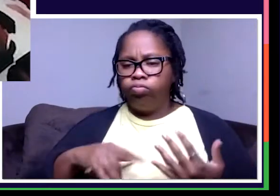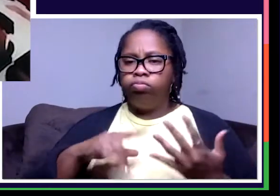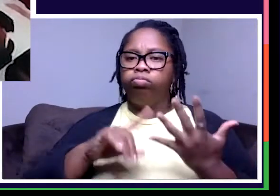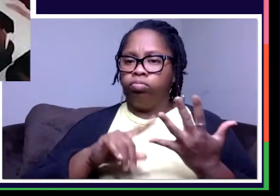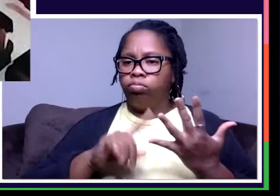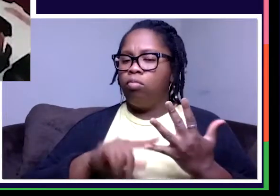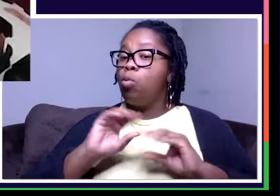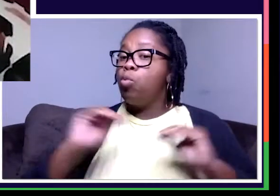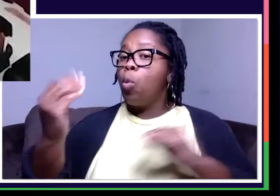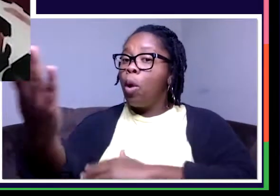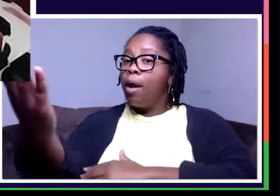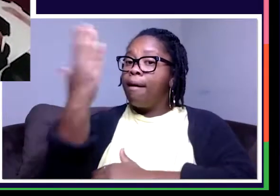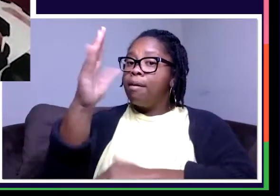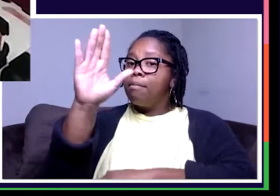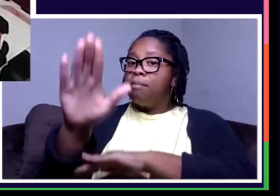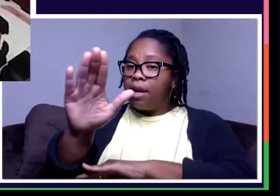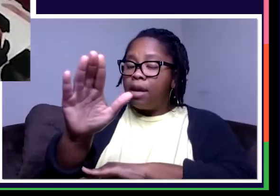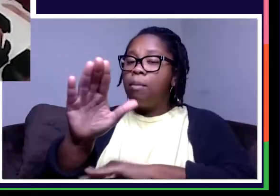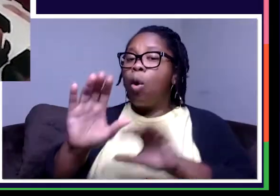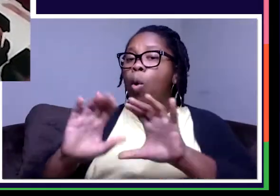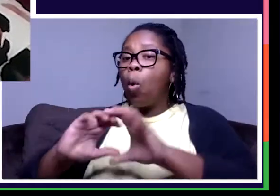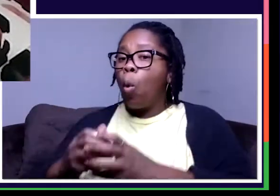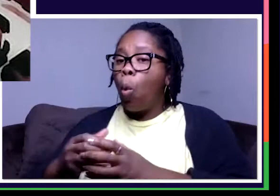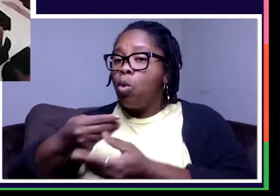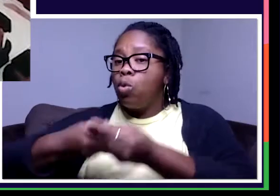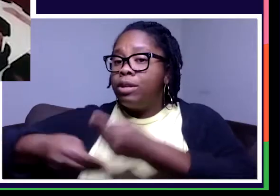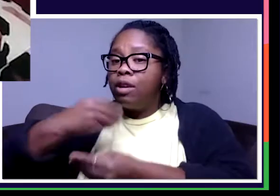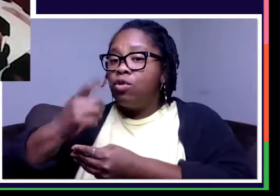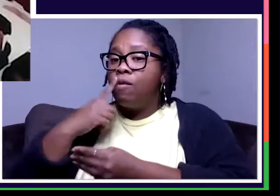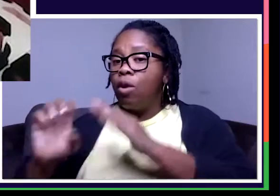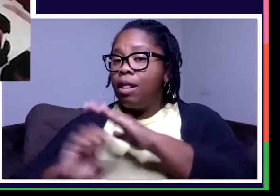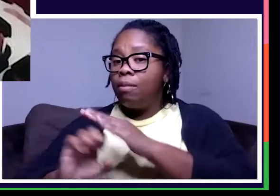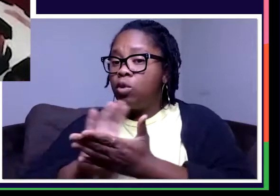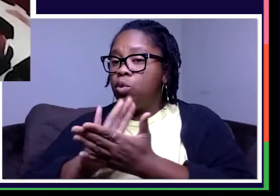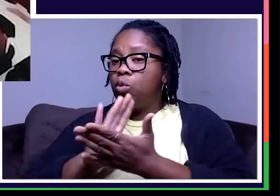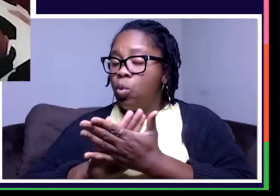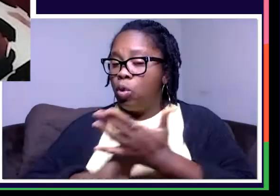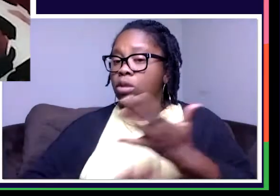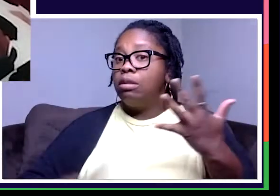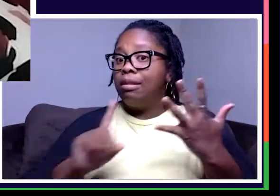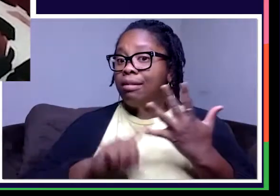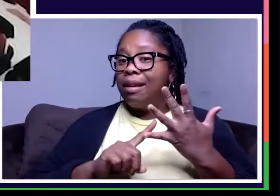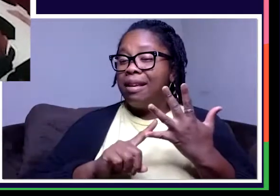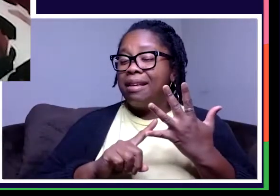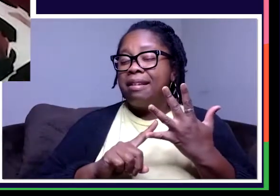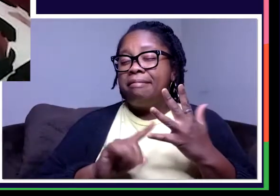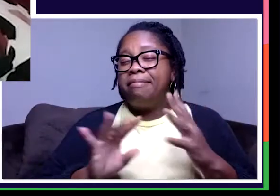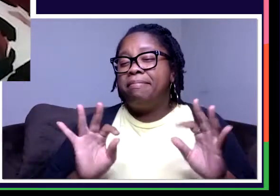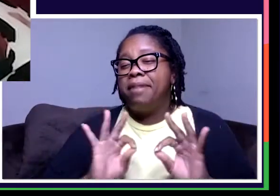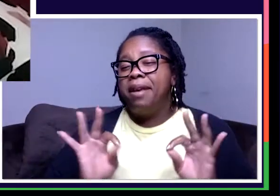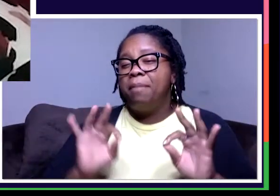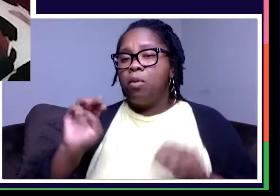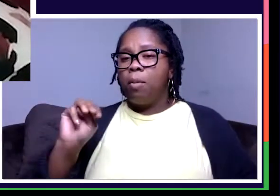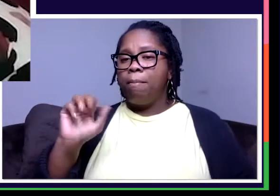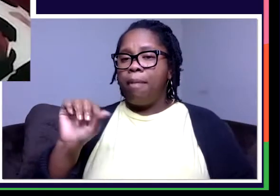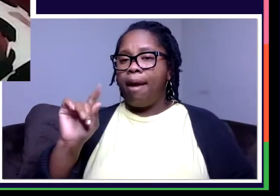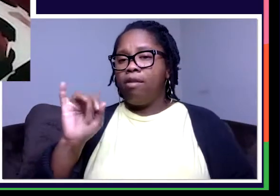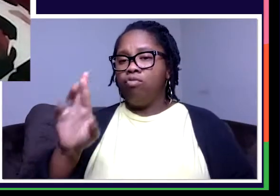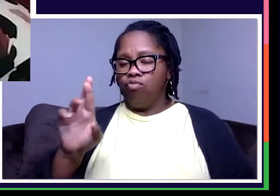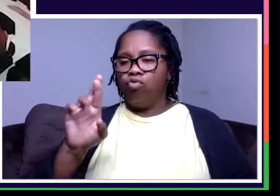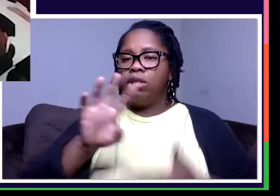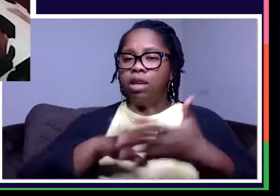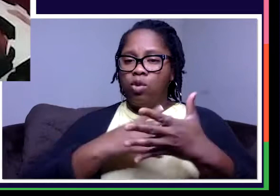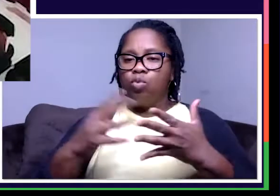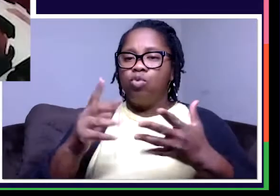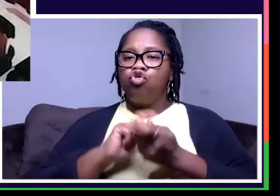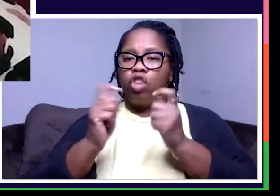no AM/PM cohort rotation for elementary schools, and minimal master schedule changes